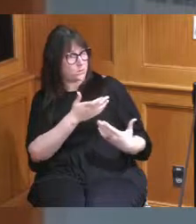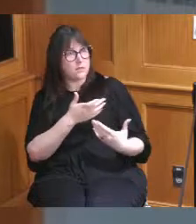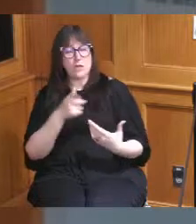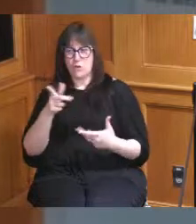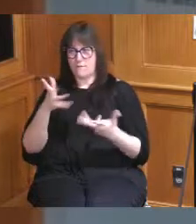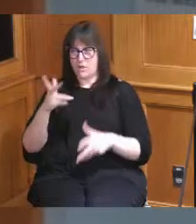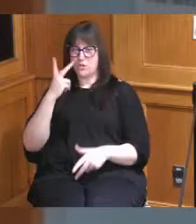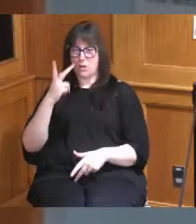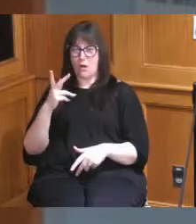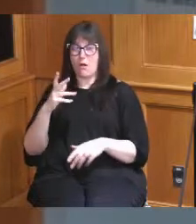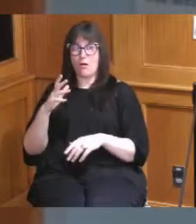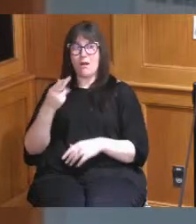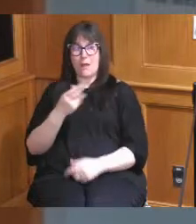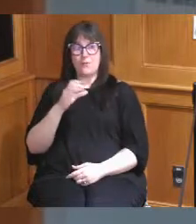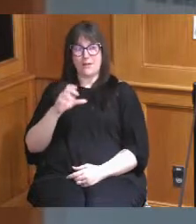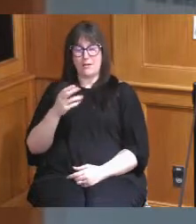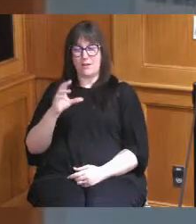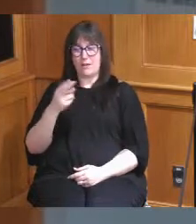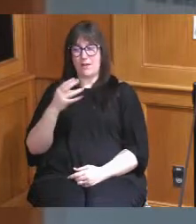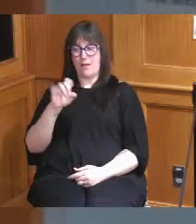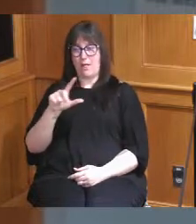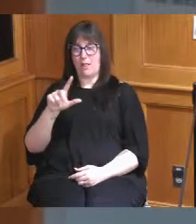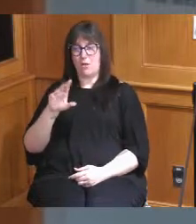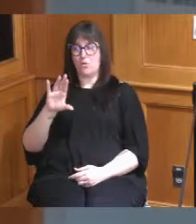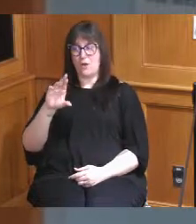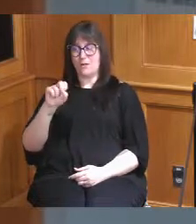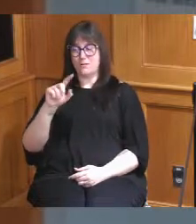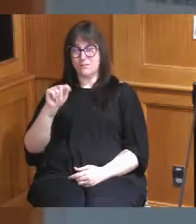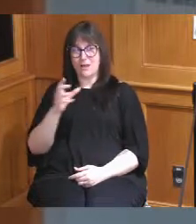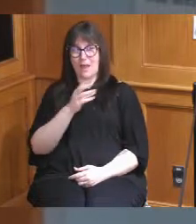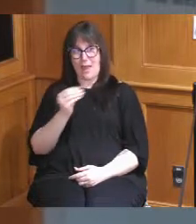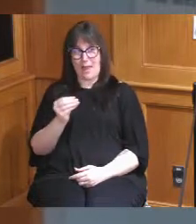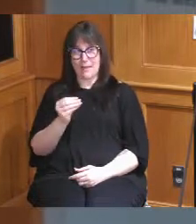the screen, Hamilton County, Hillcrest, as well as